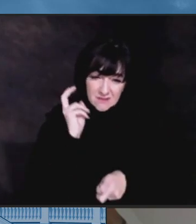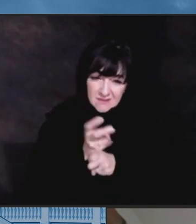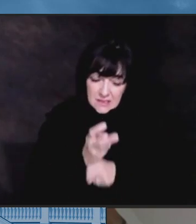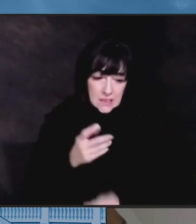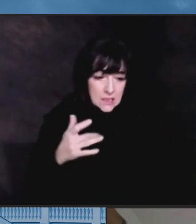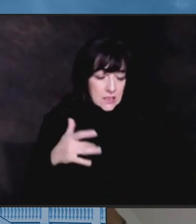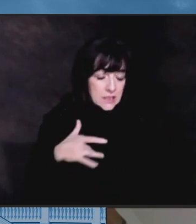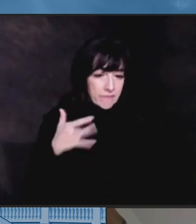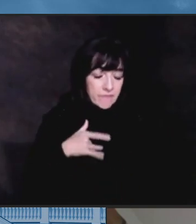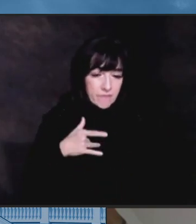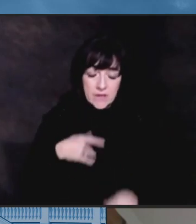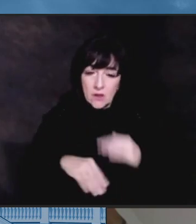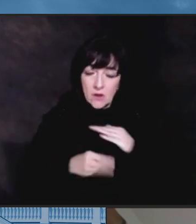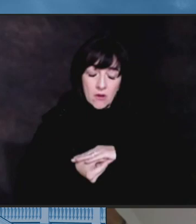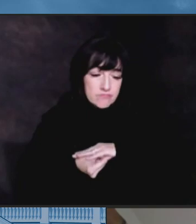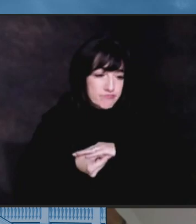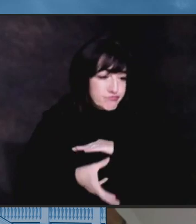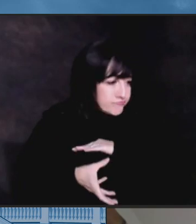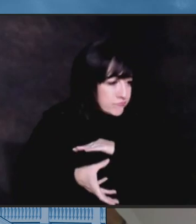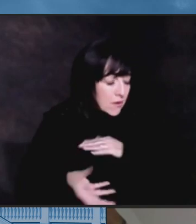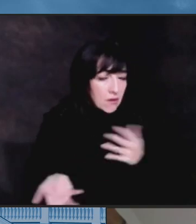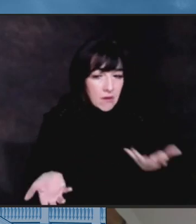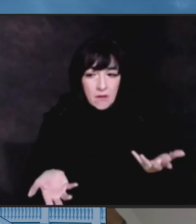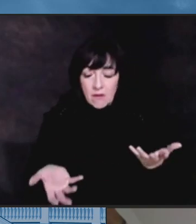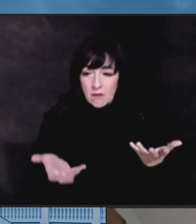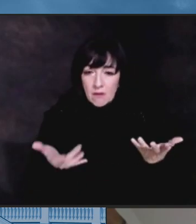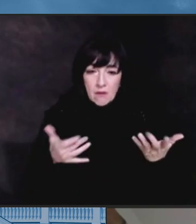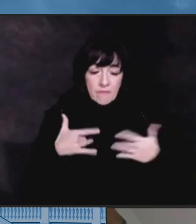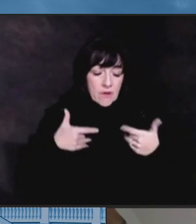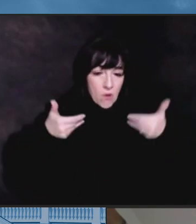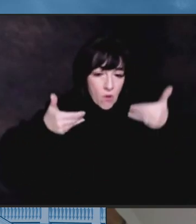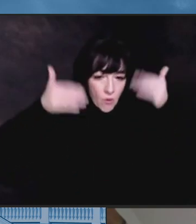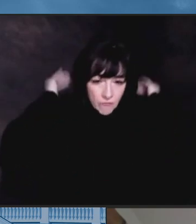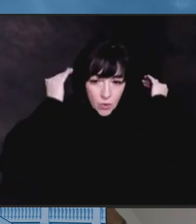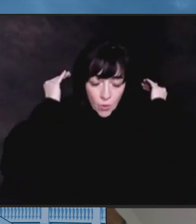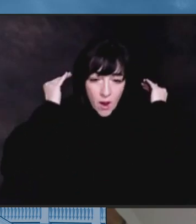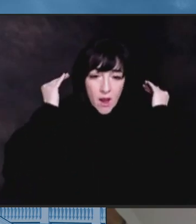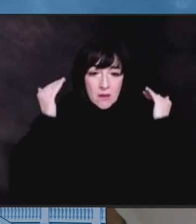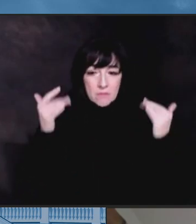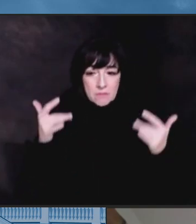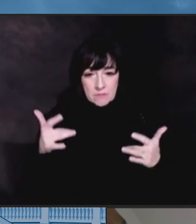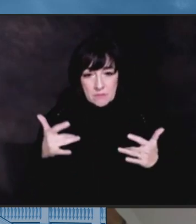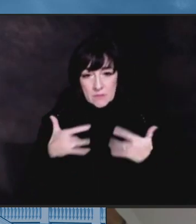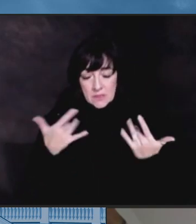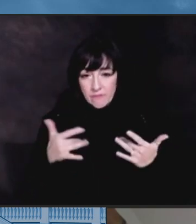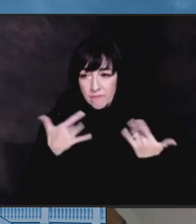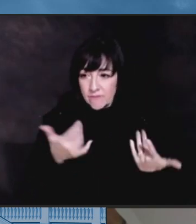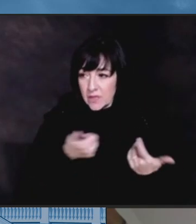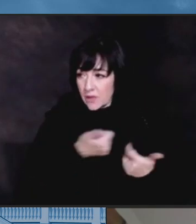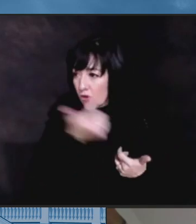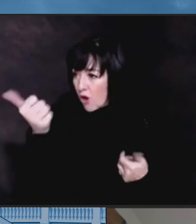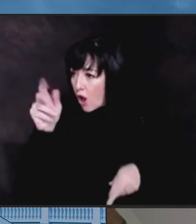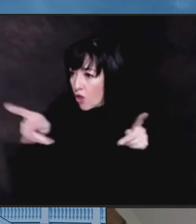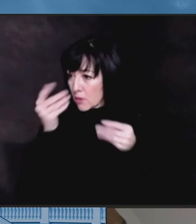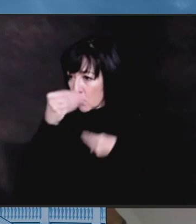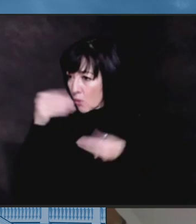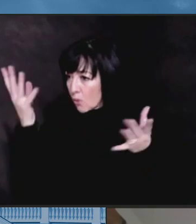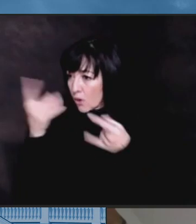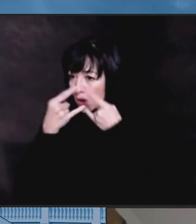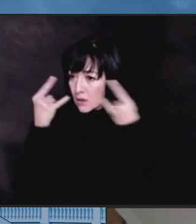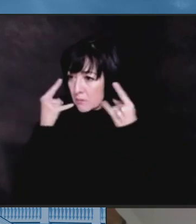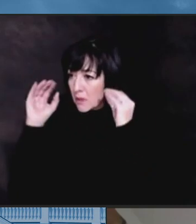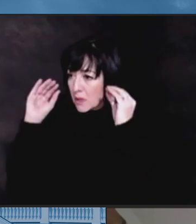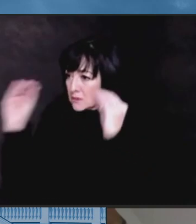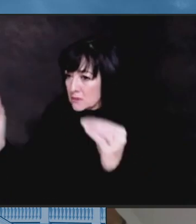demoralized by the inability of the rest of us to crush the spread and push the virus down.